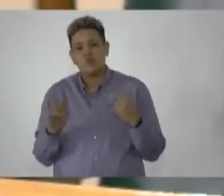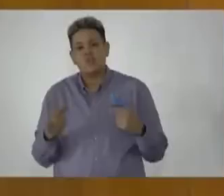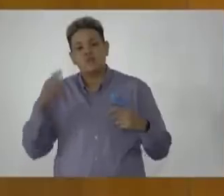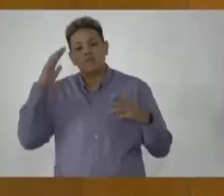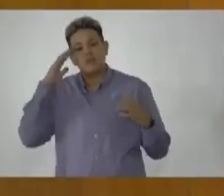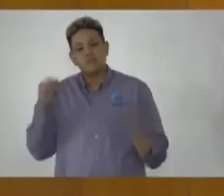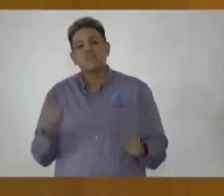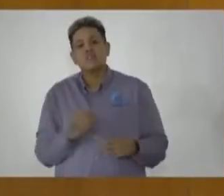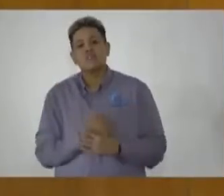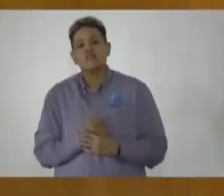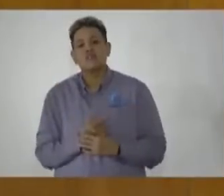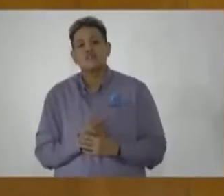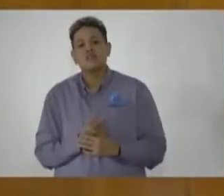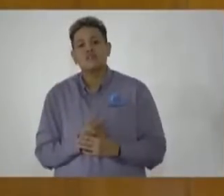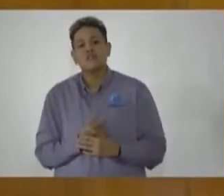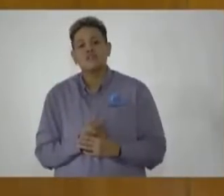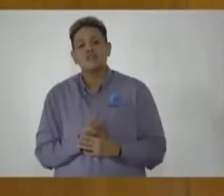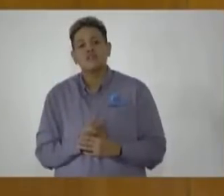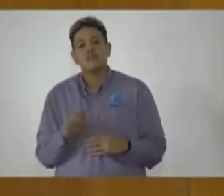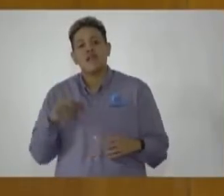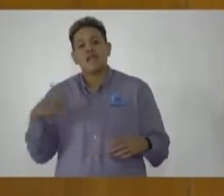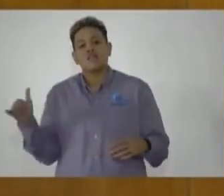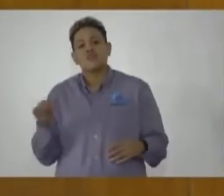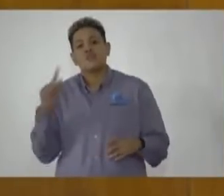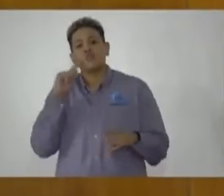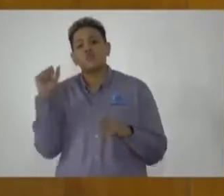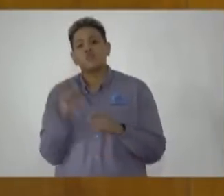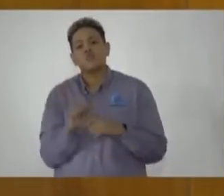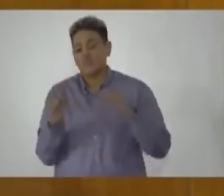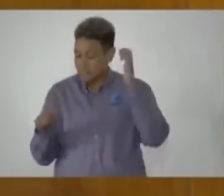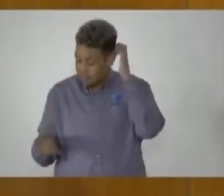President, I too am very